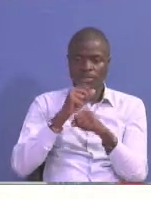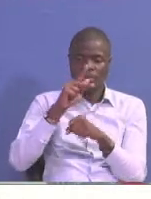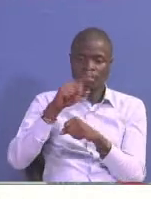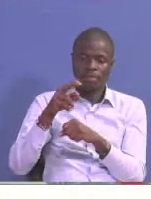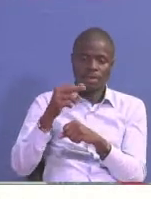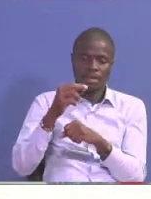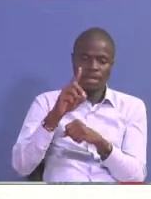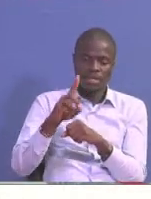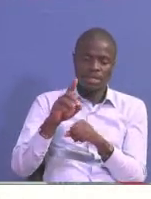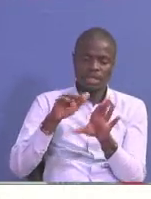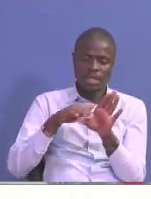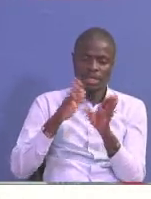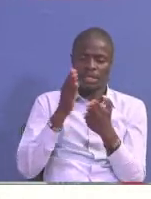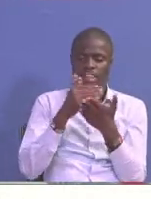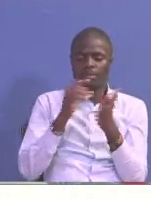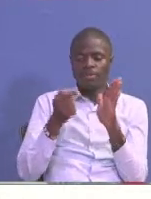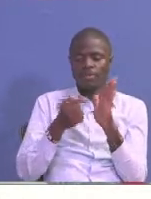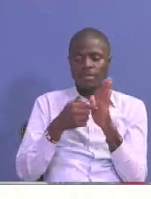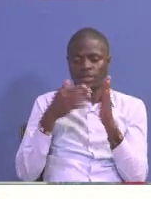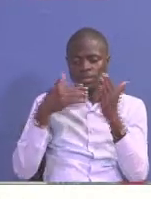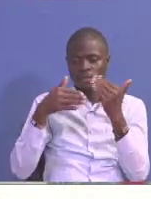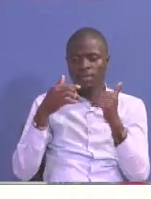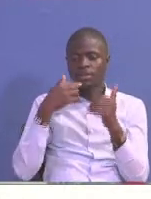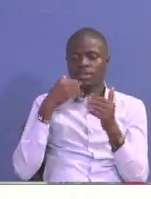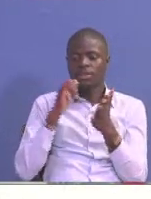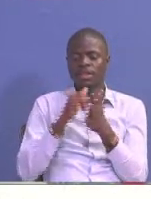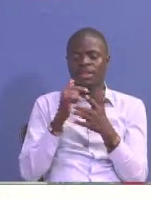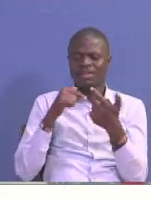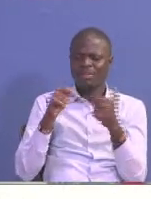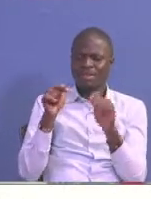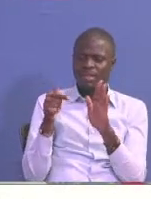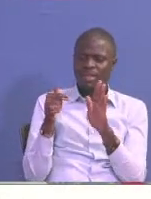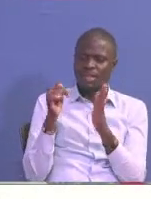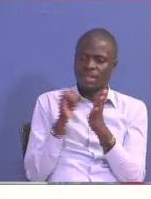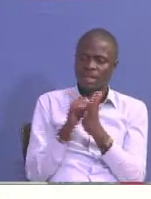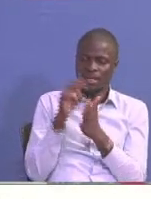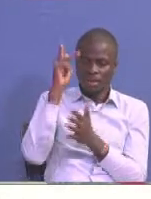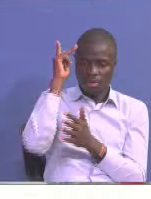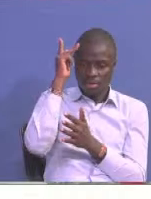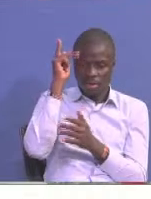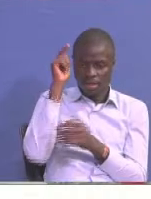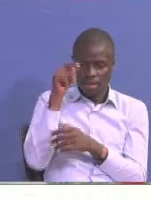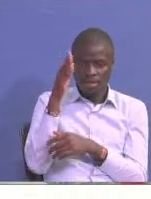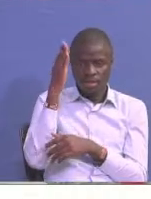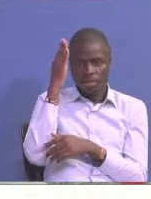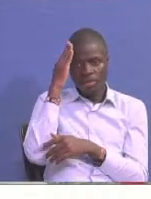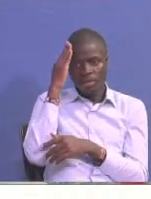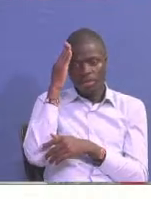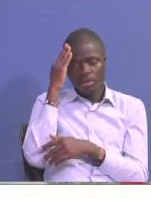these universities so that they bring that knowledge here. You know, the